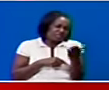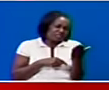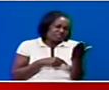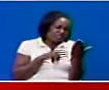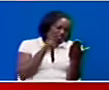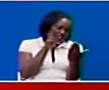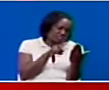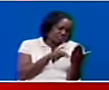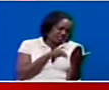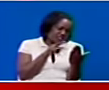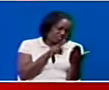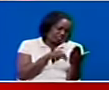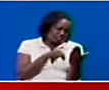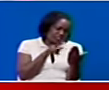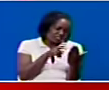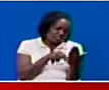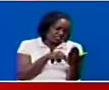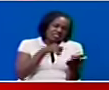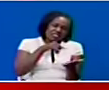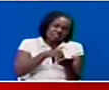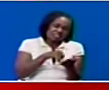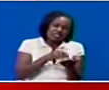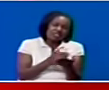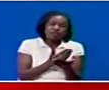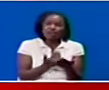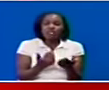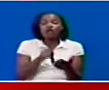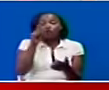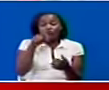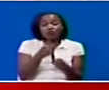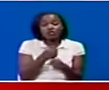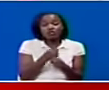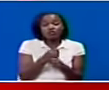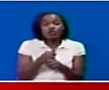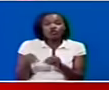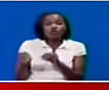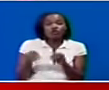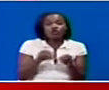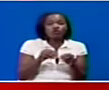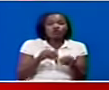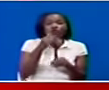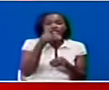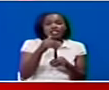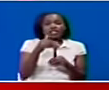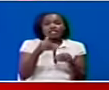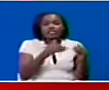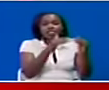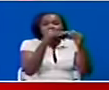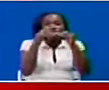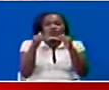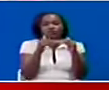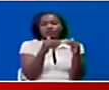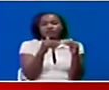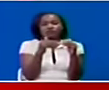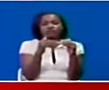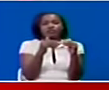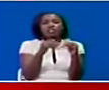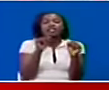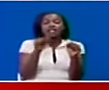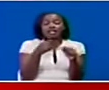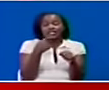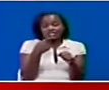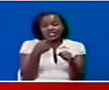results with us and insist on certain things that we must do to move to the next stage. I can tell you